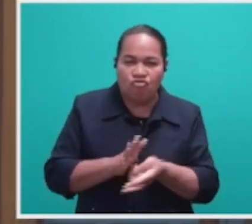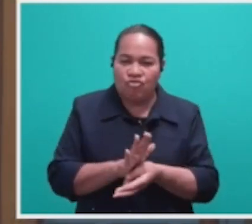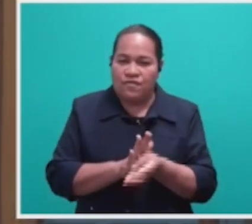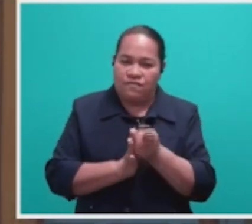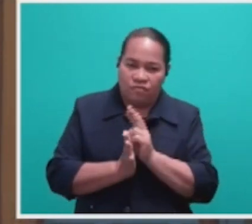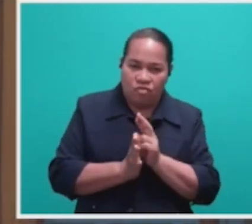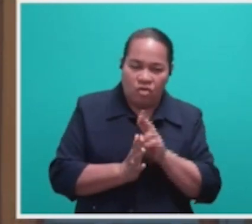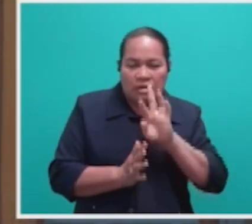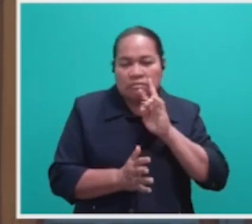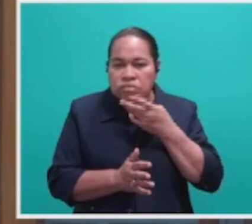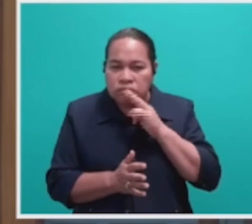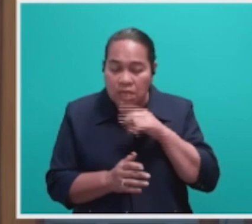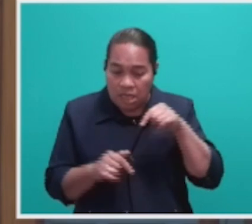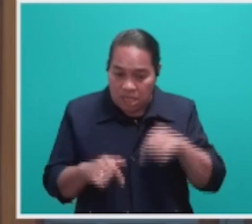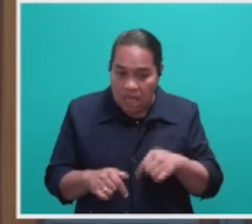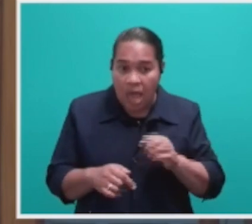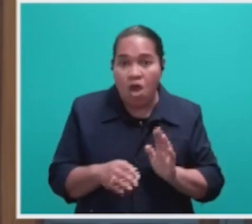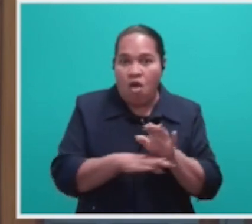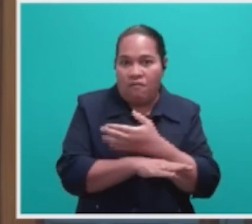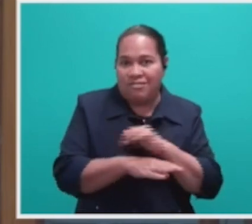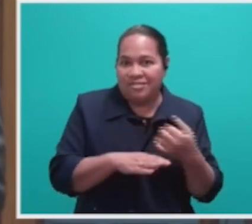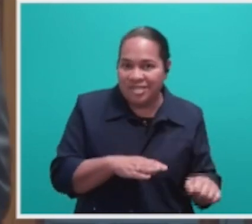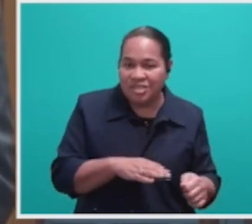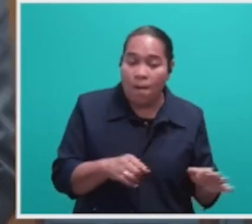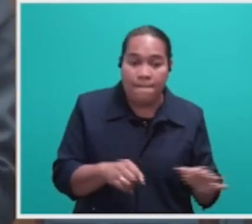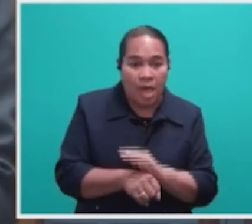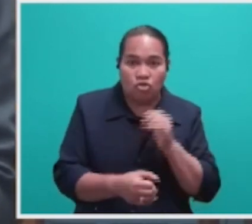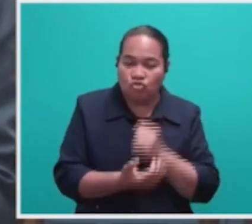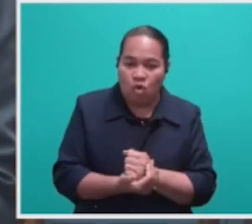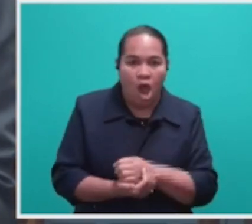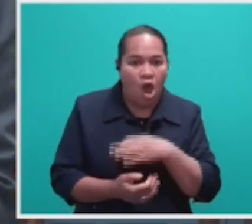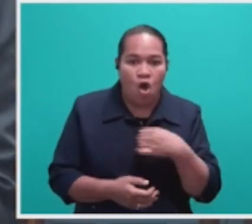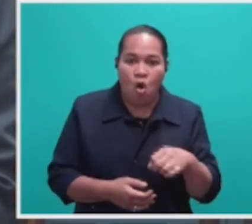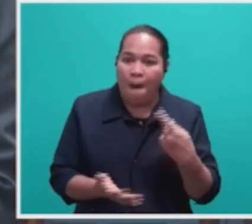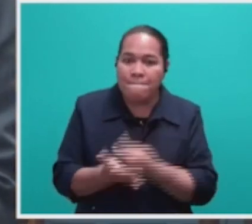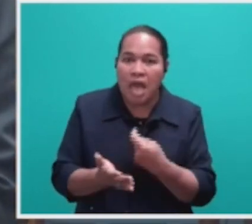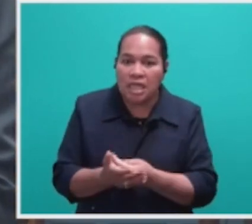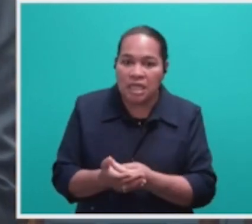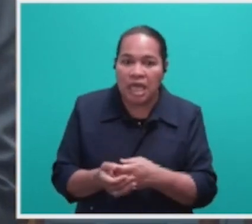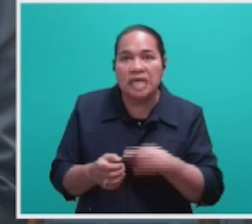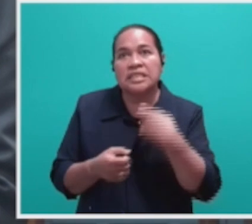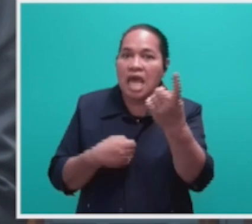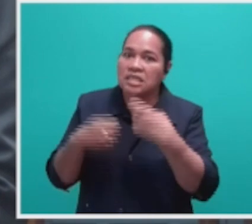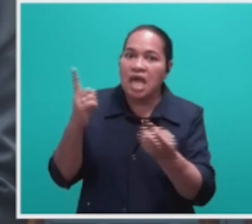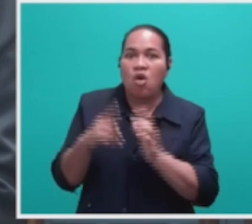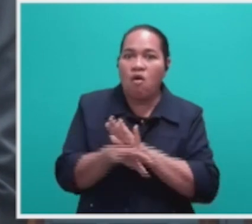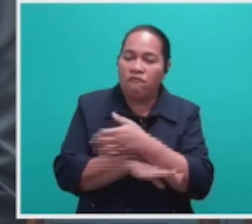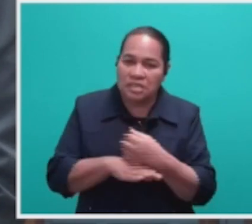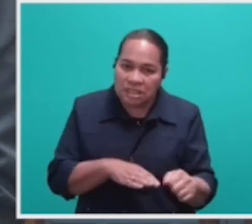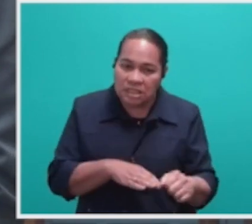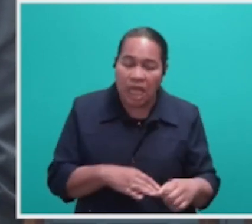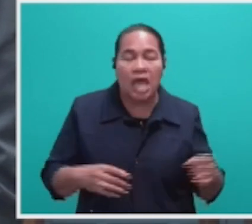activities, both locally and abroad, ensuring there's no money leakages offshore. It is important to note